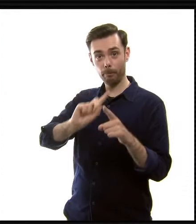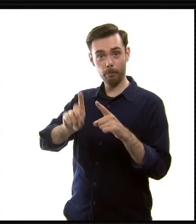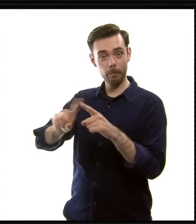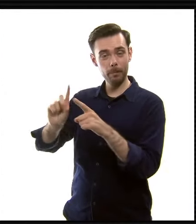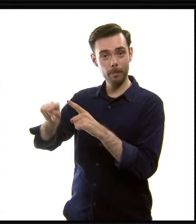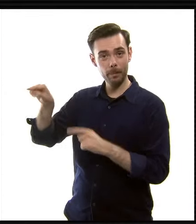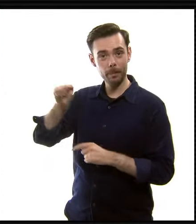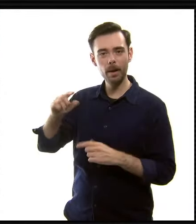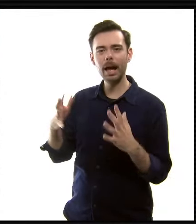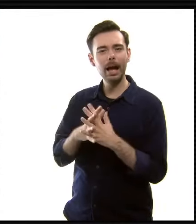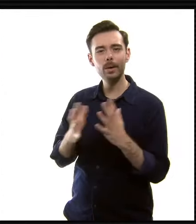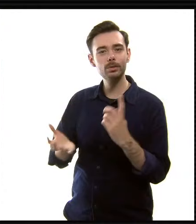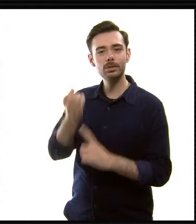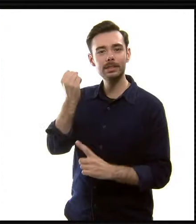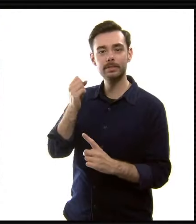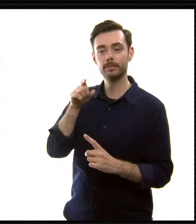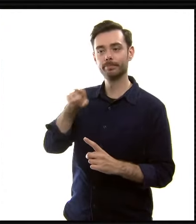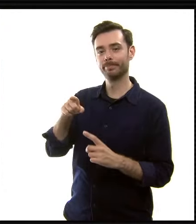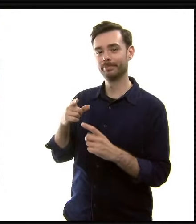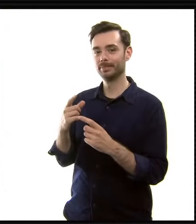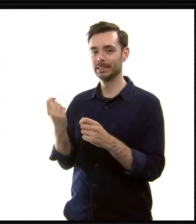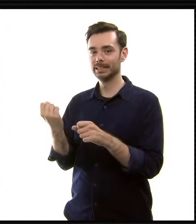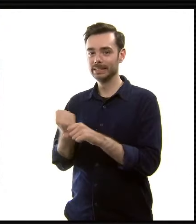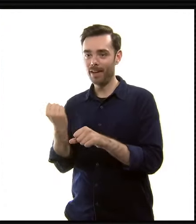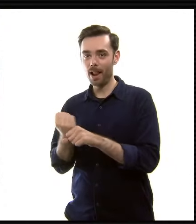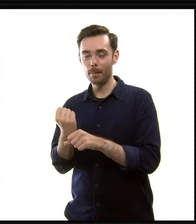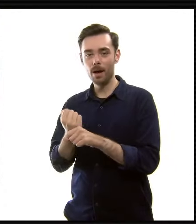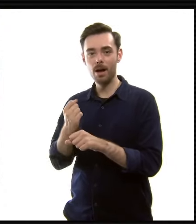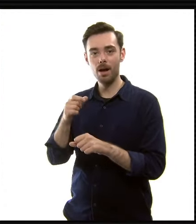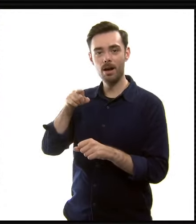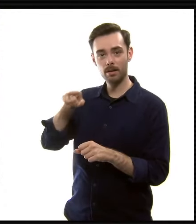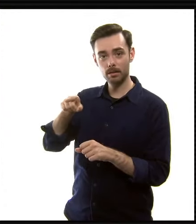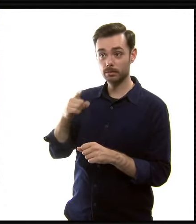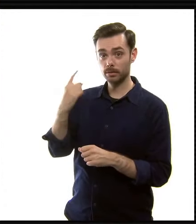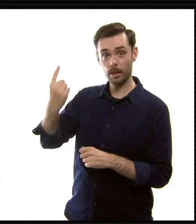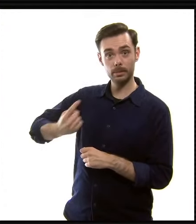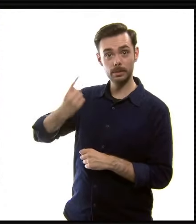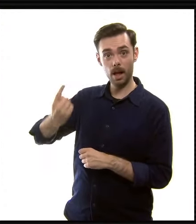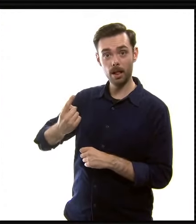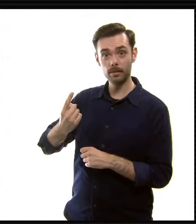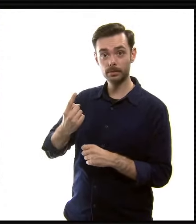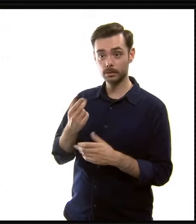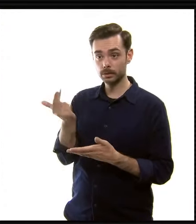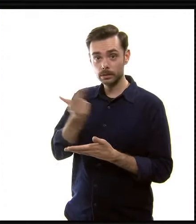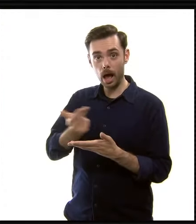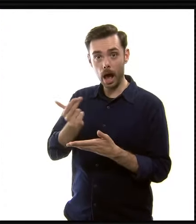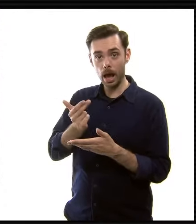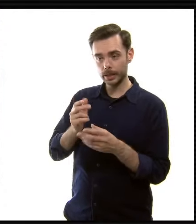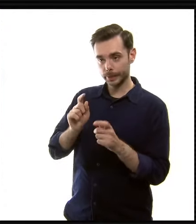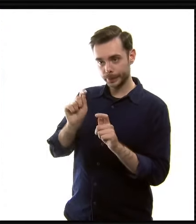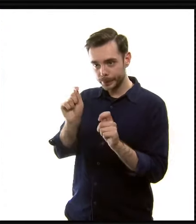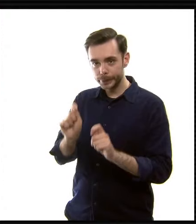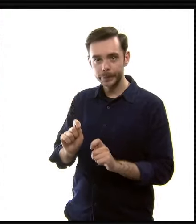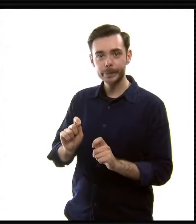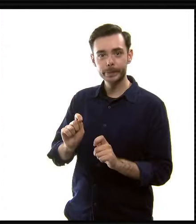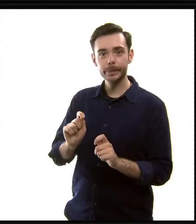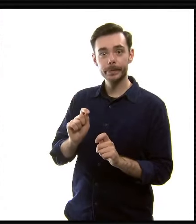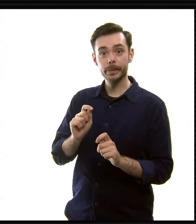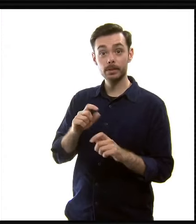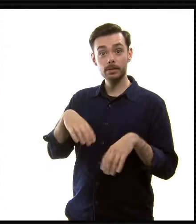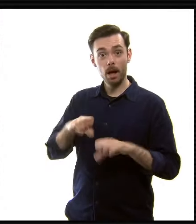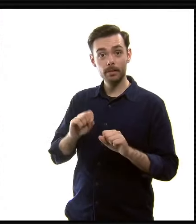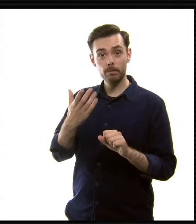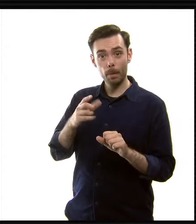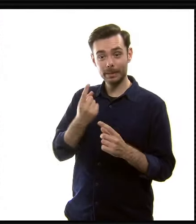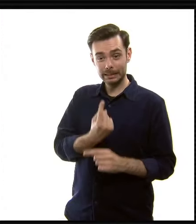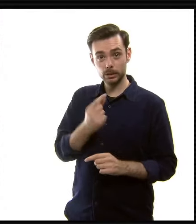this, TT Games, who developed the Skywalker Saga, built everything themselves in-game, brick by brick, taking inspiration from the